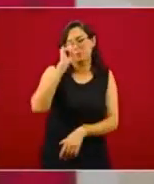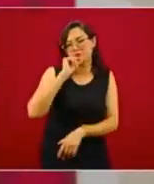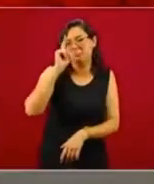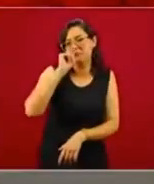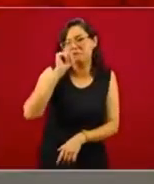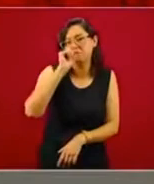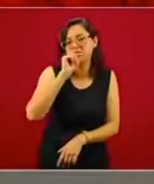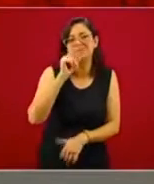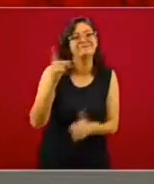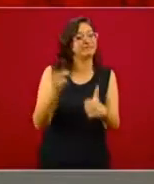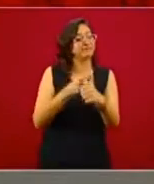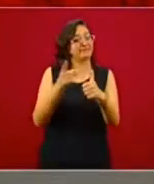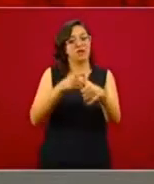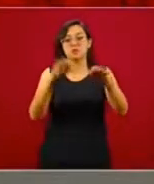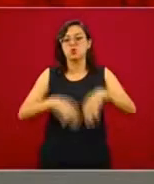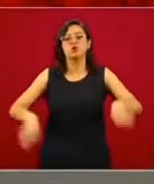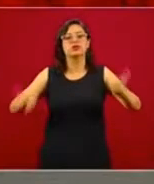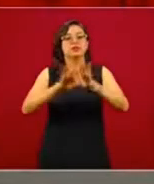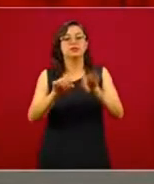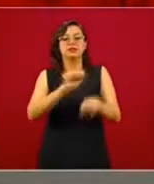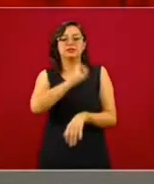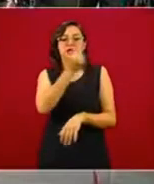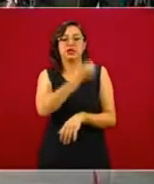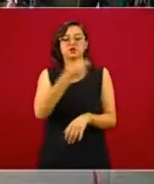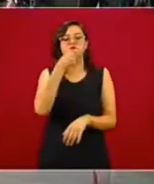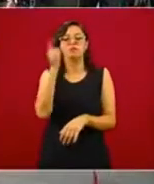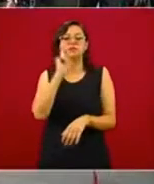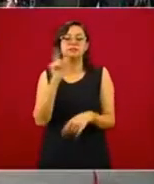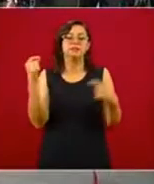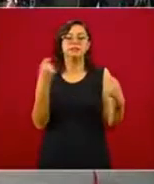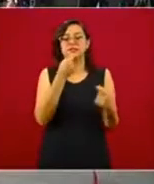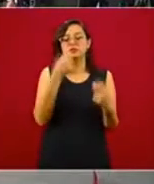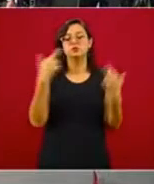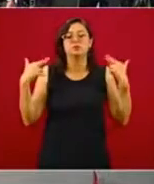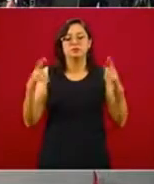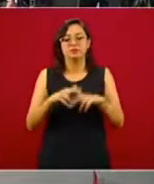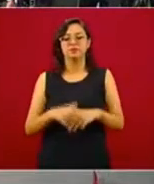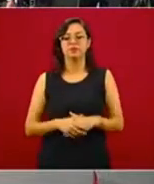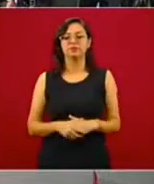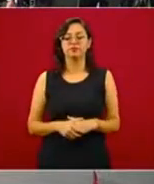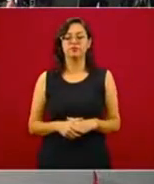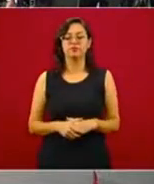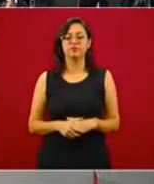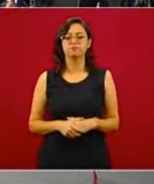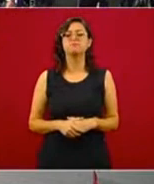not reach the essence, and the essence is the health of children and teachers.